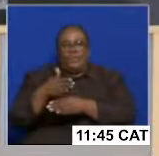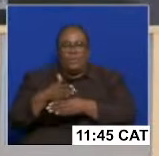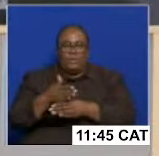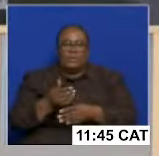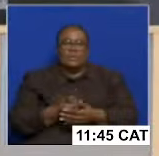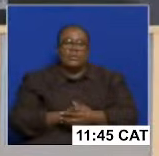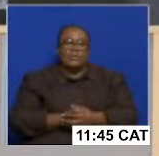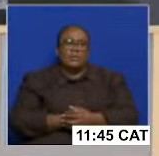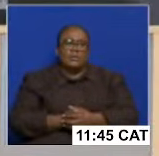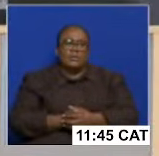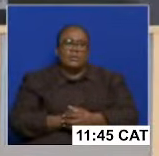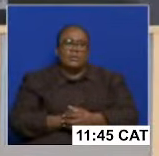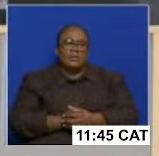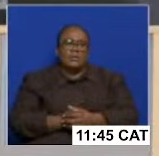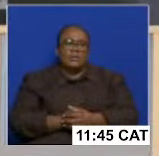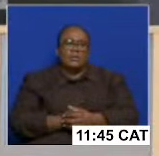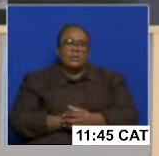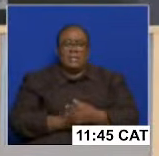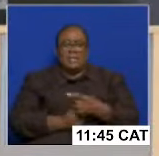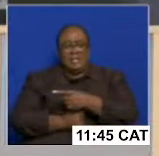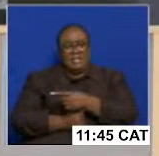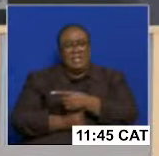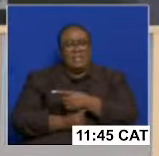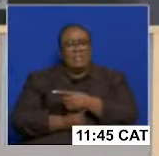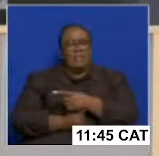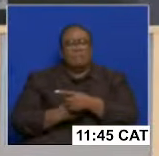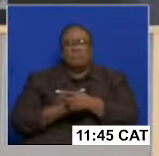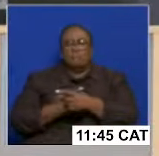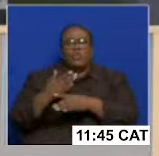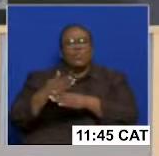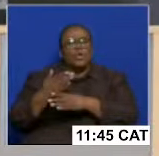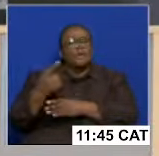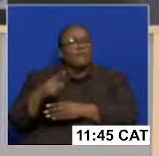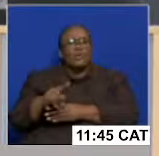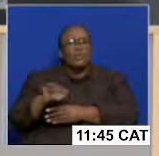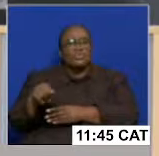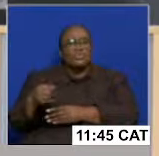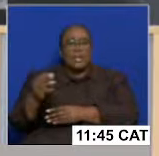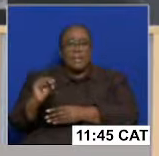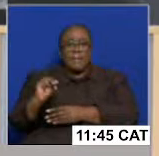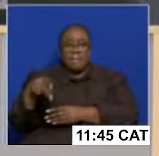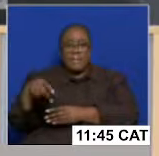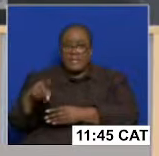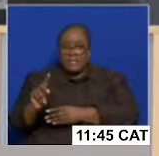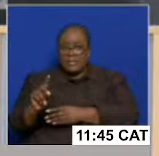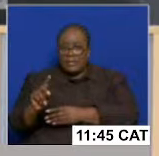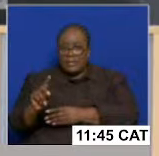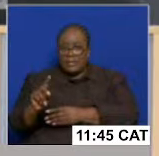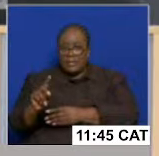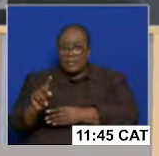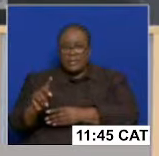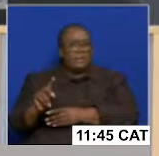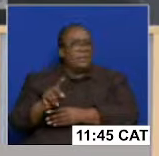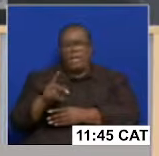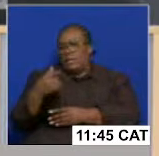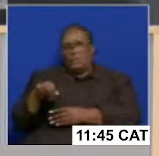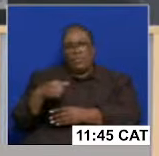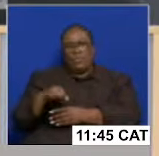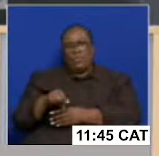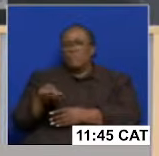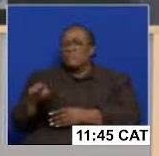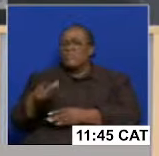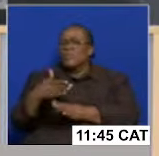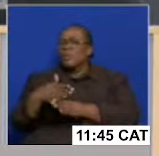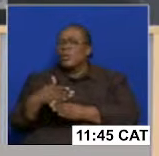Is he JMPD or was he JMPD? No, he's not JPD. Who is he employed by, at least at this